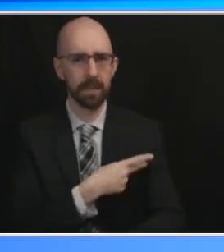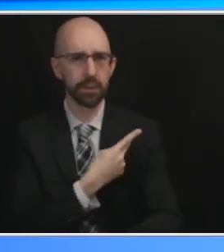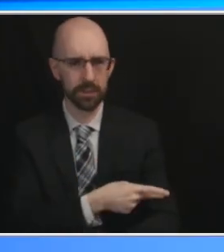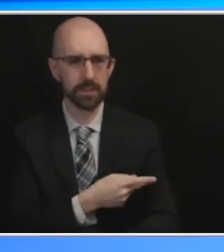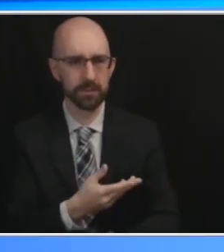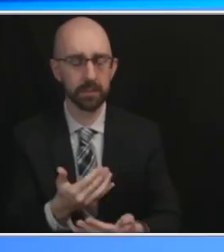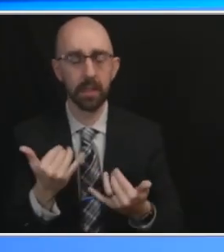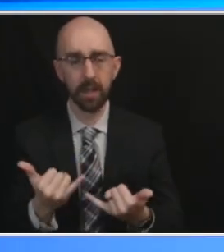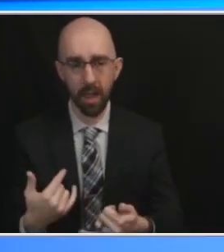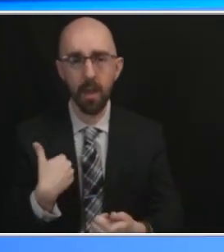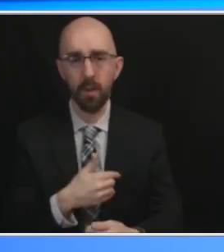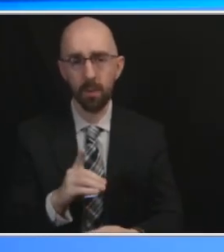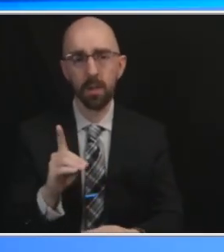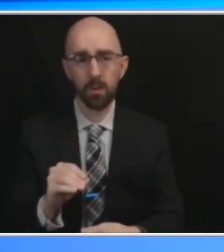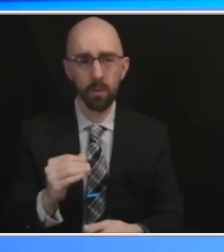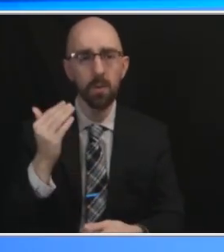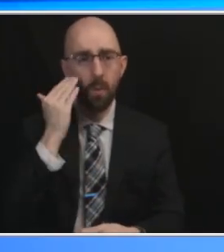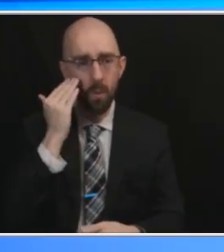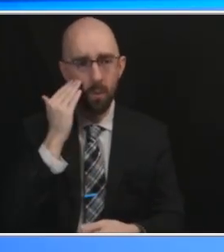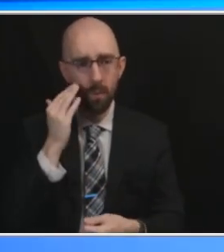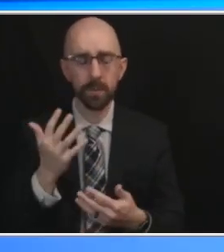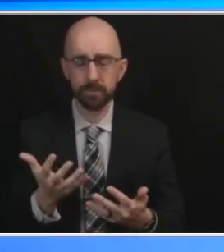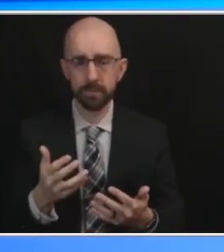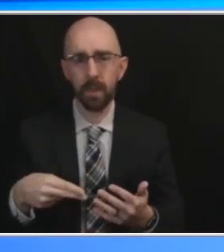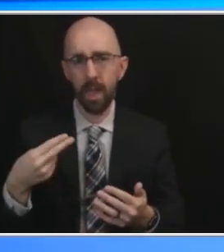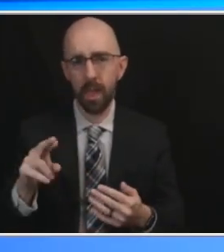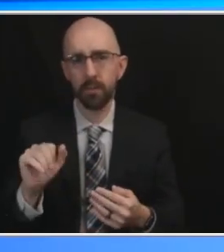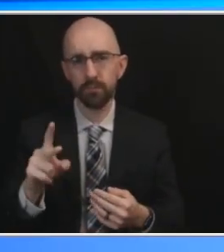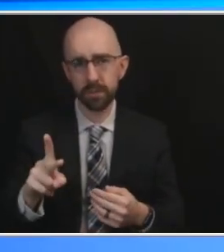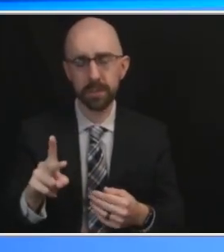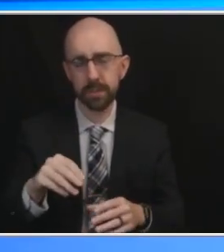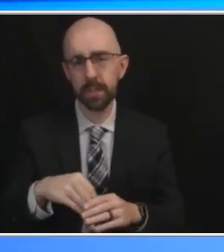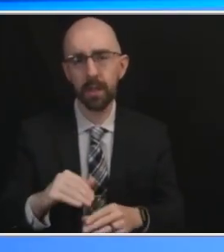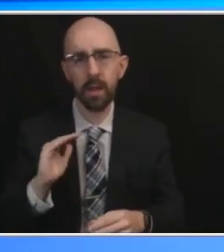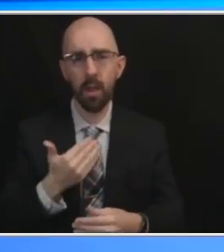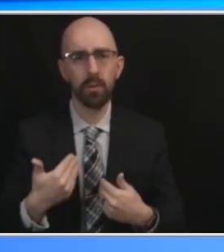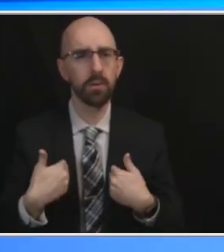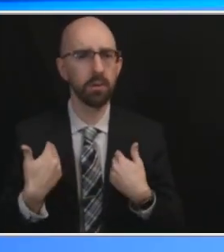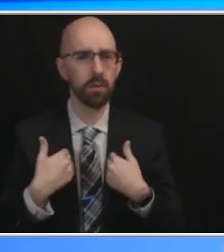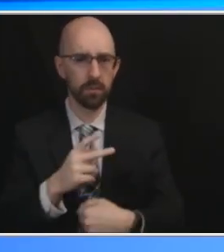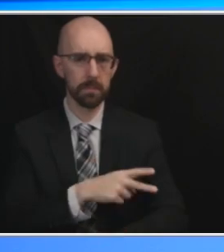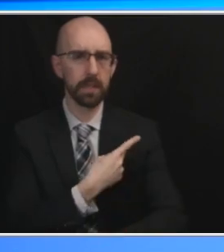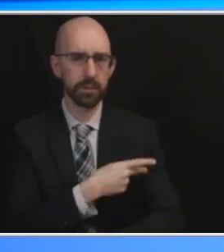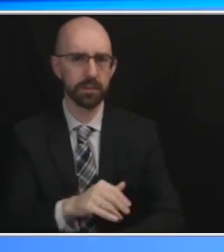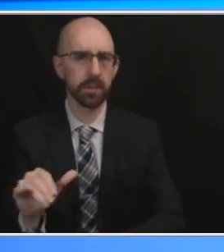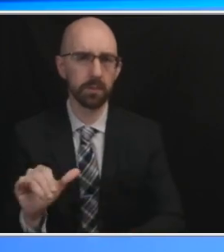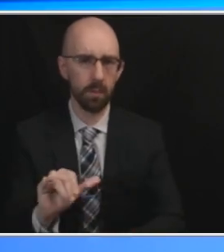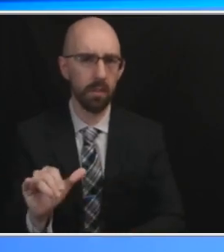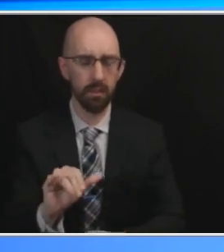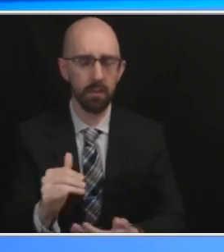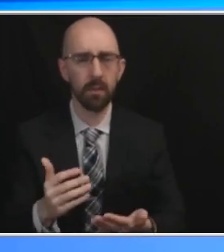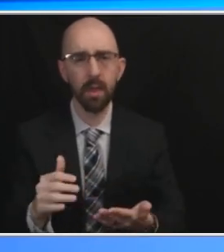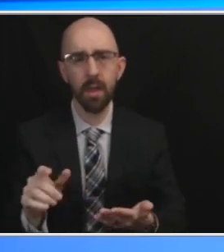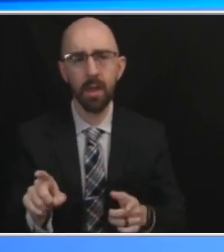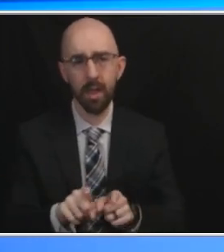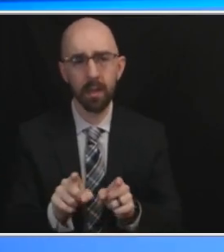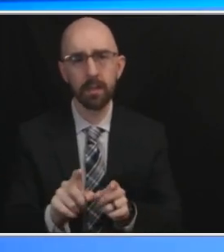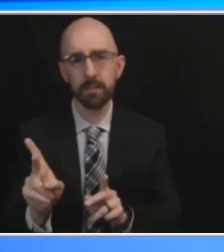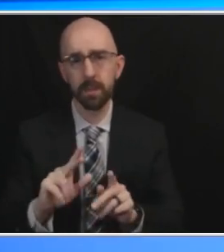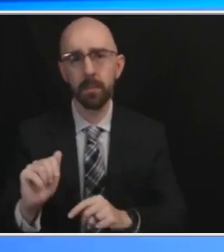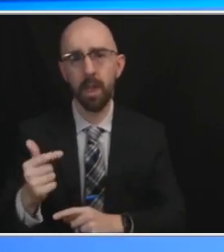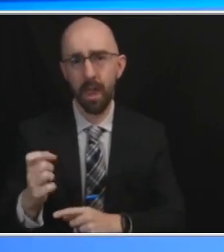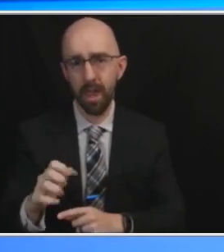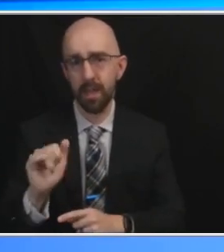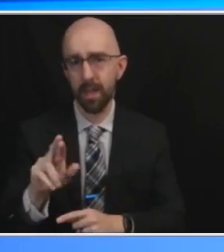do know that there's high risk in our younger patients as well. And then as people age, that risk went up